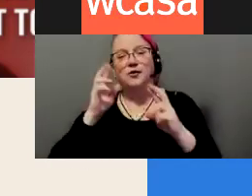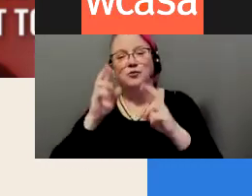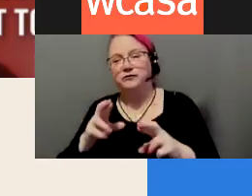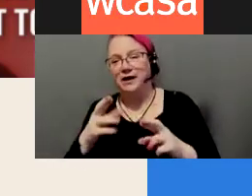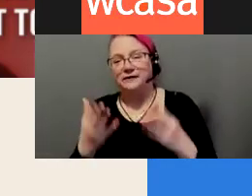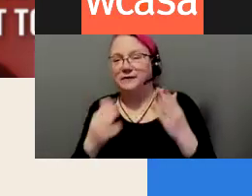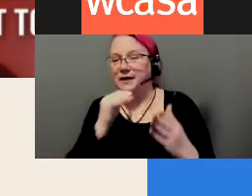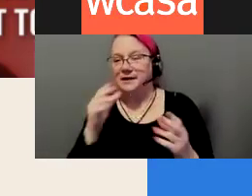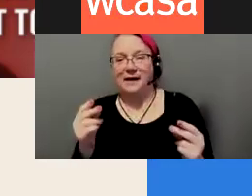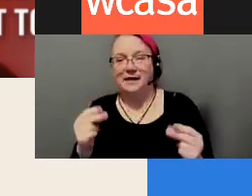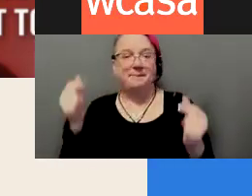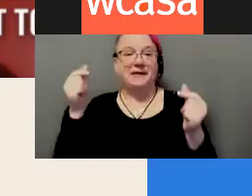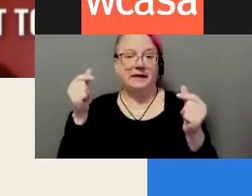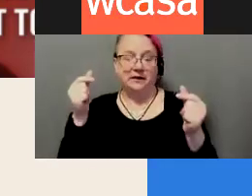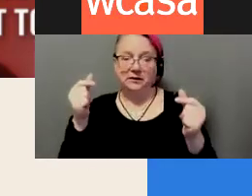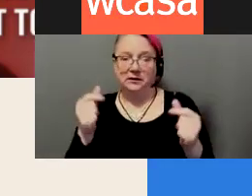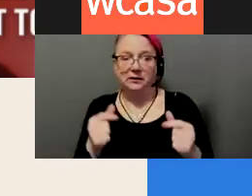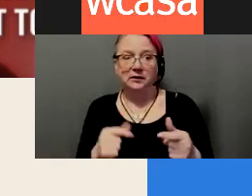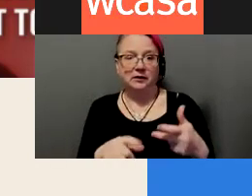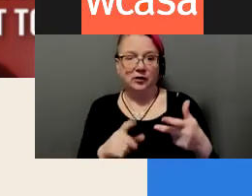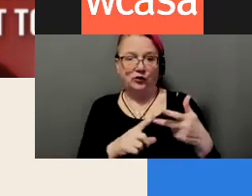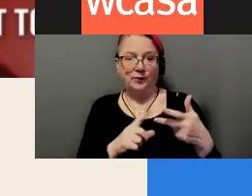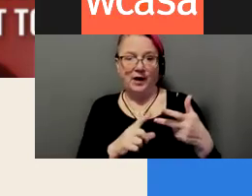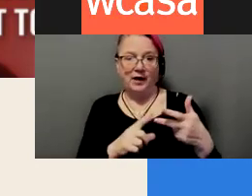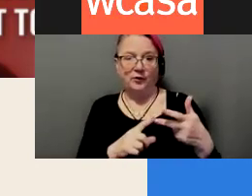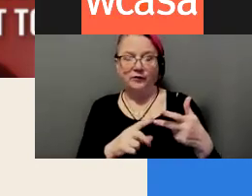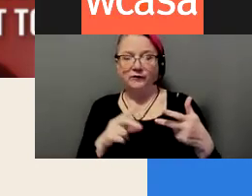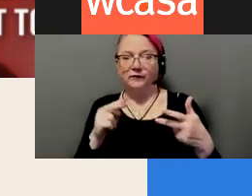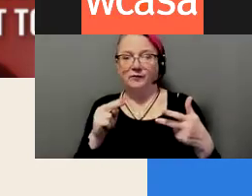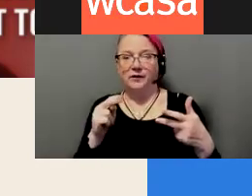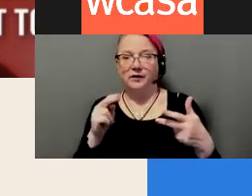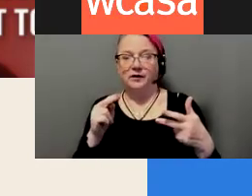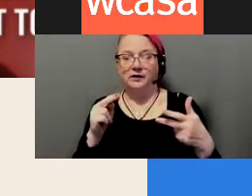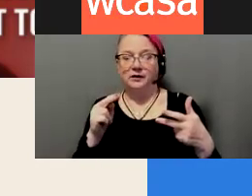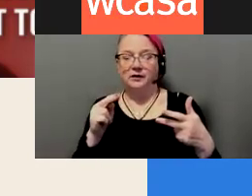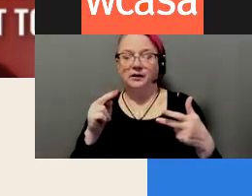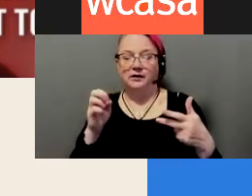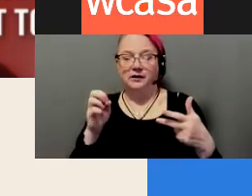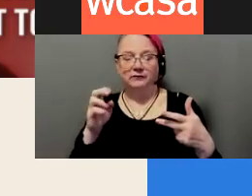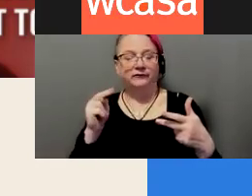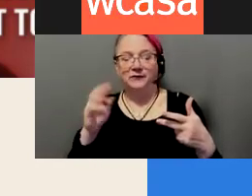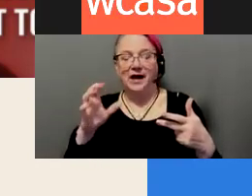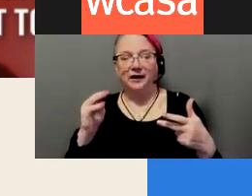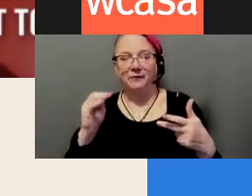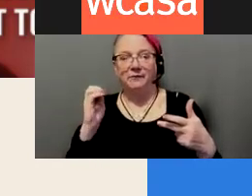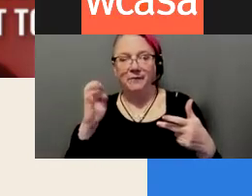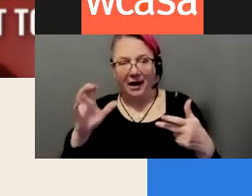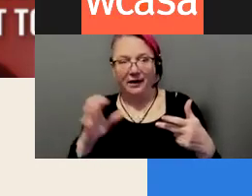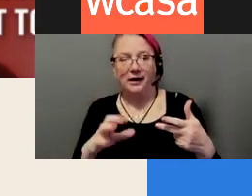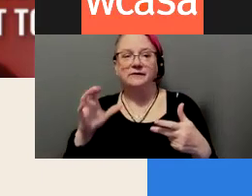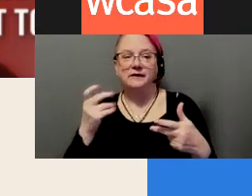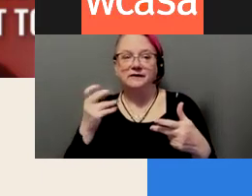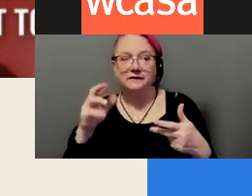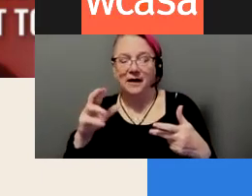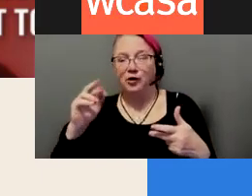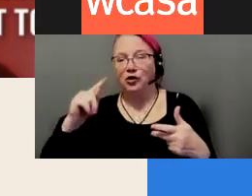as immediate. So the bottom one here from NCMEC is the cyber tip line. And